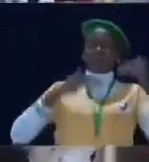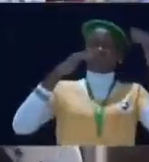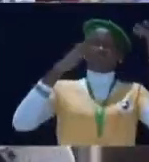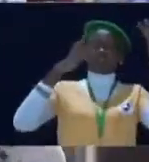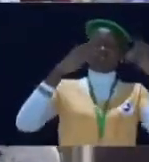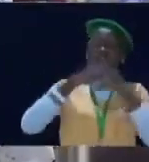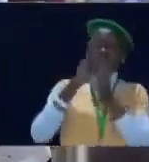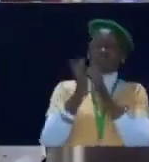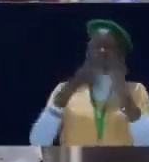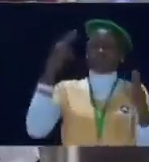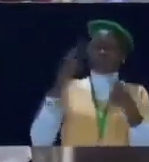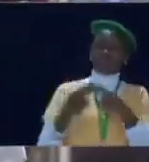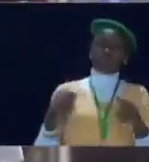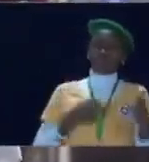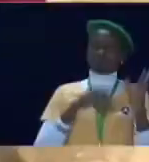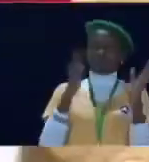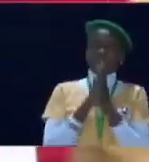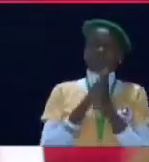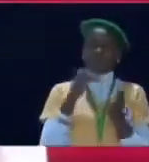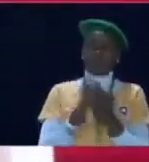In Jesus' name we pray.